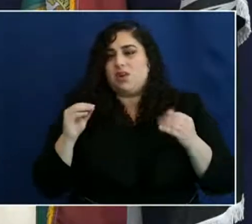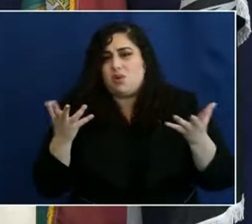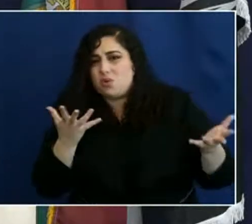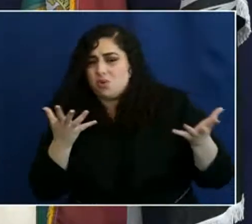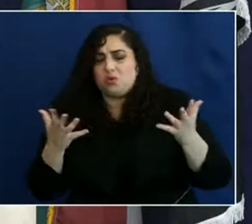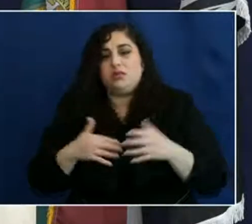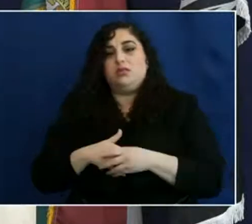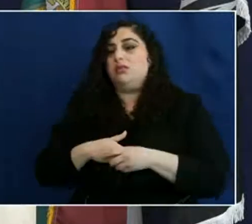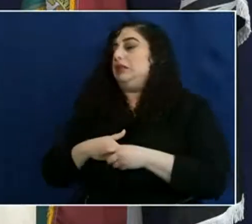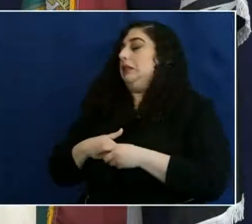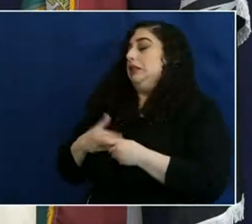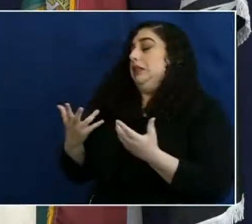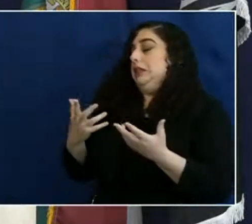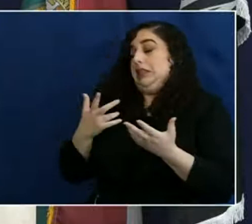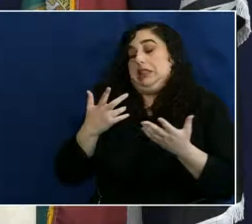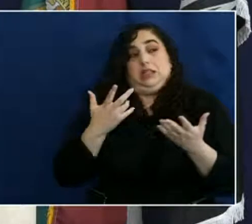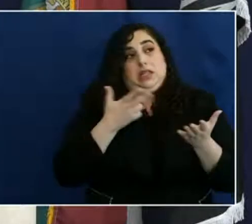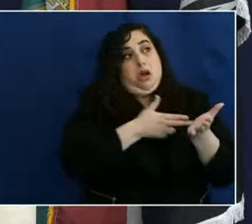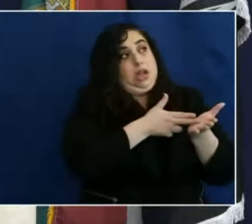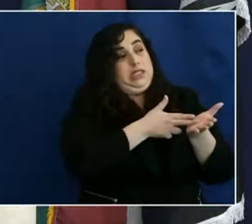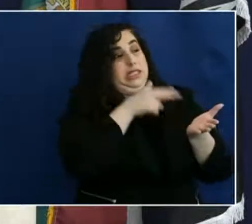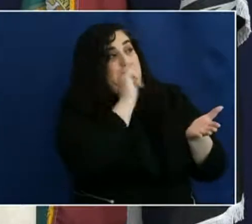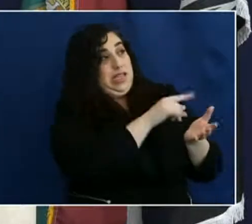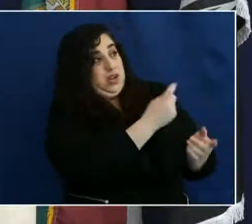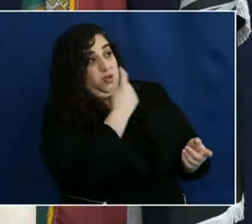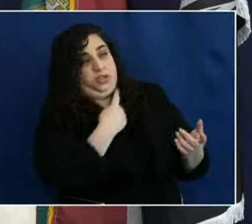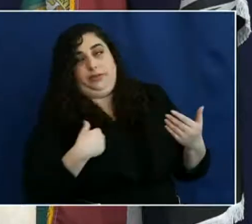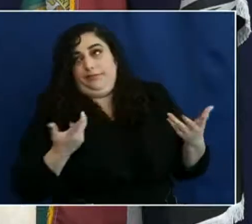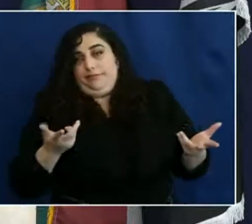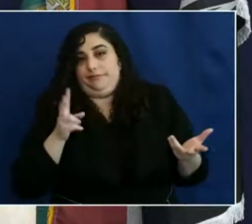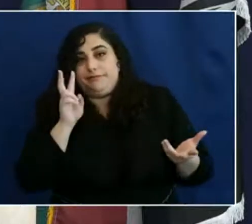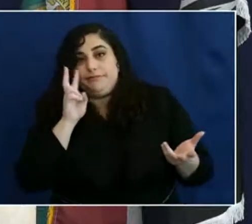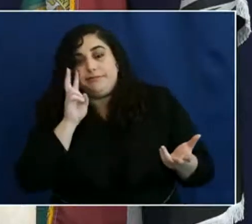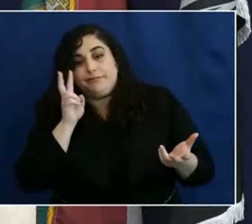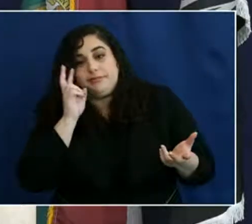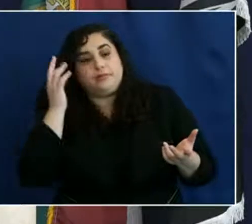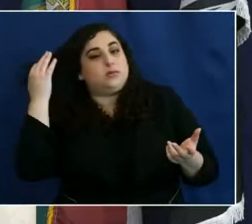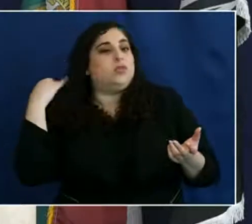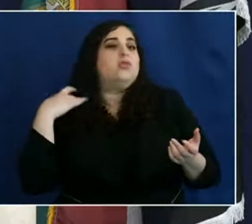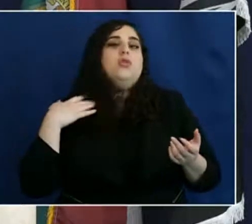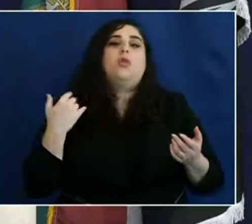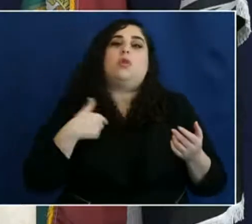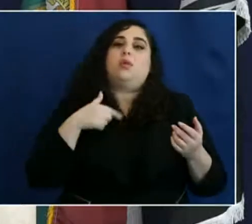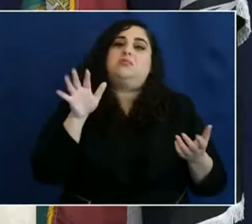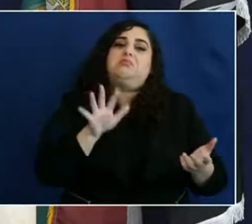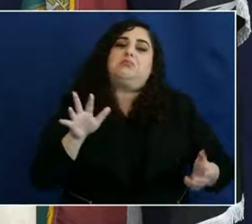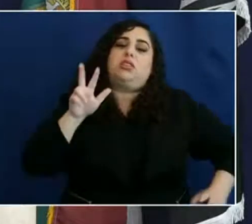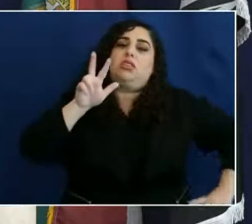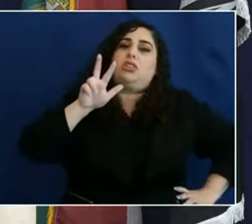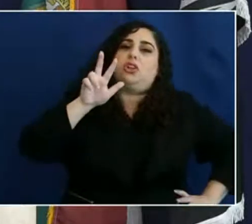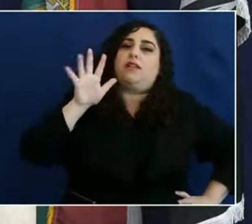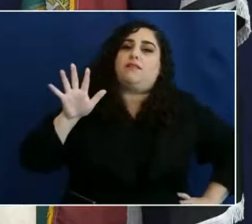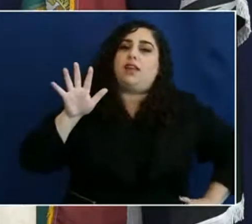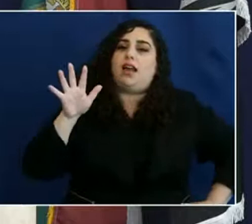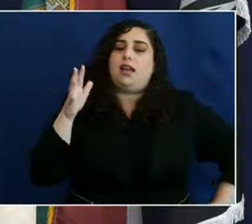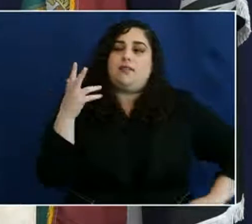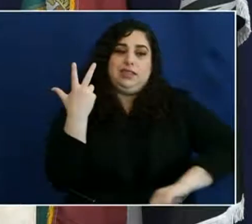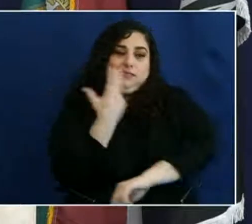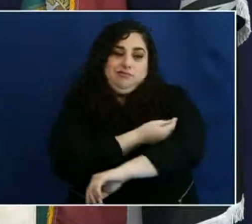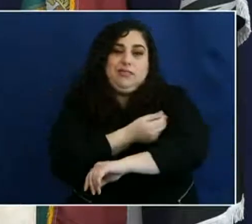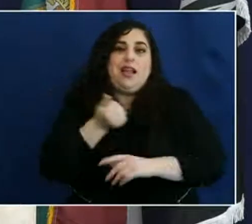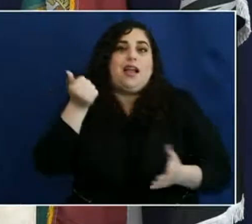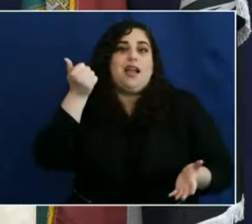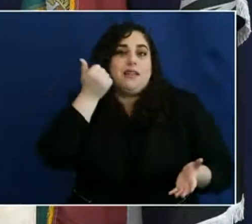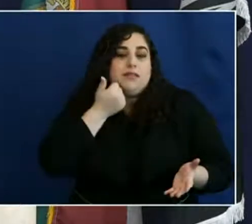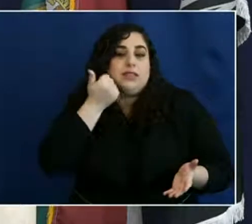that. We know presently we could do roughly 35,000 shots a day, and this is just at the network of